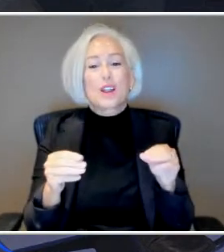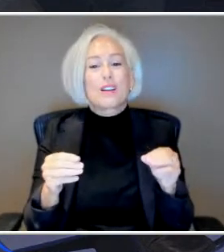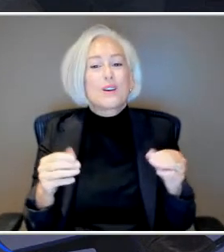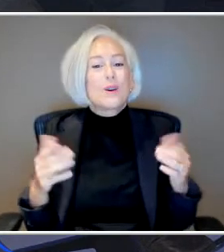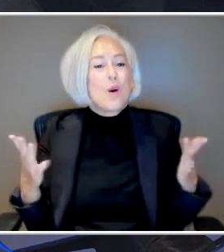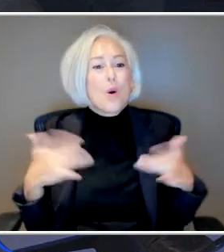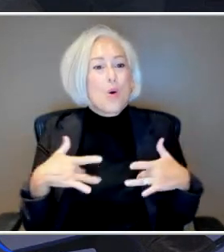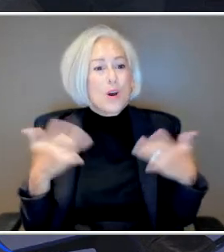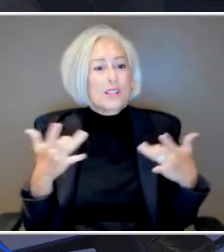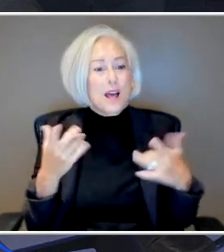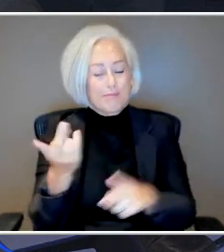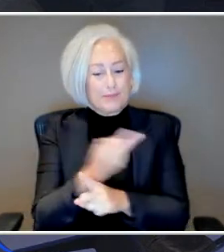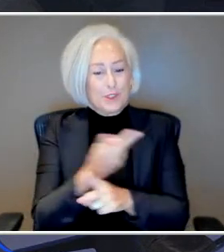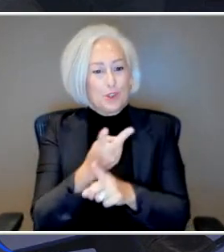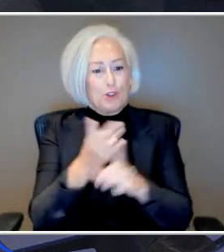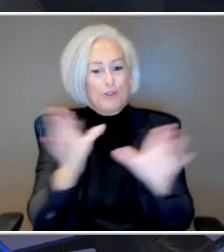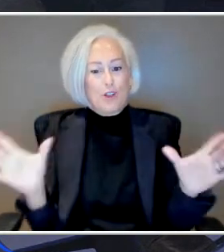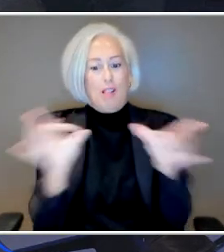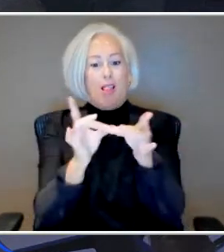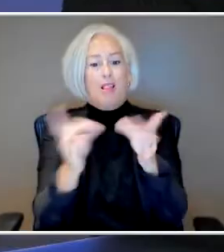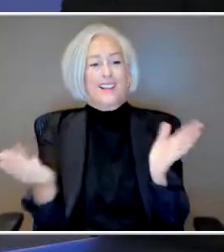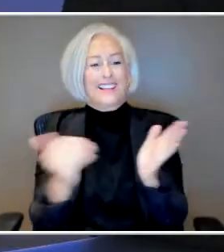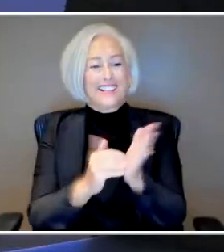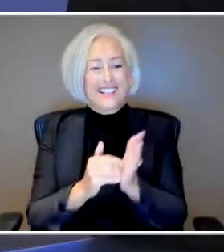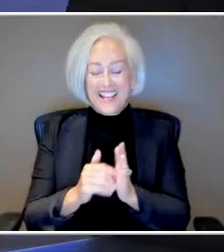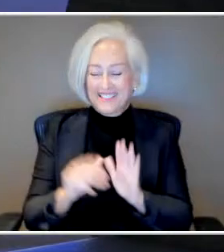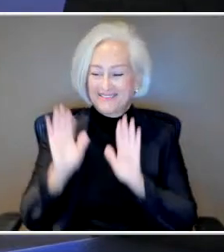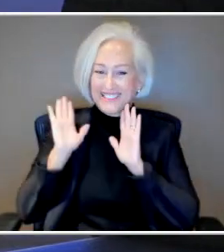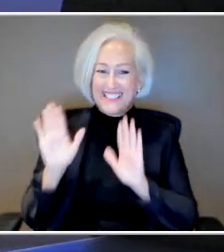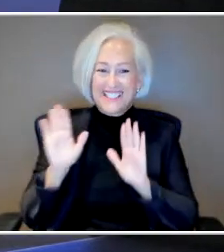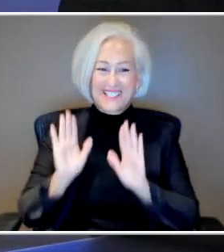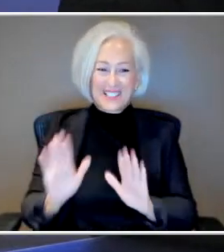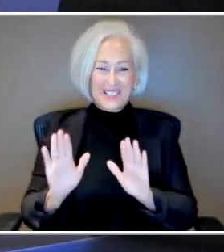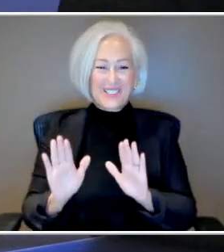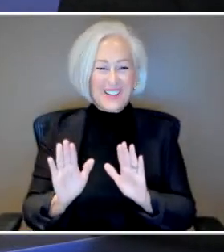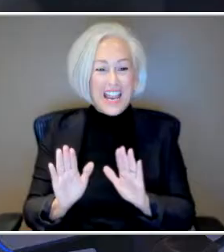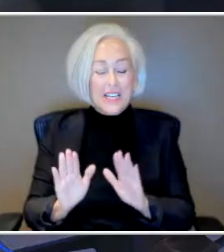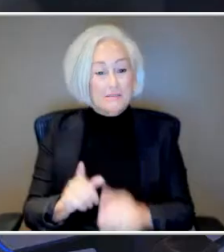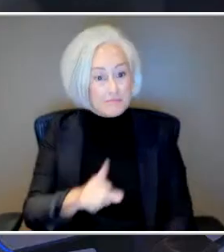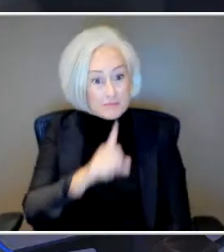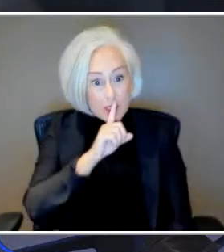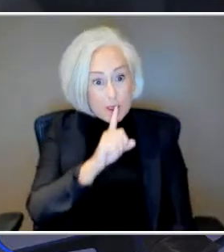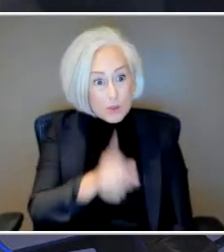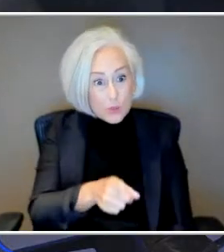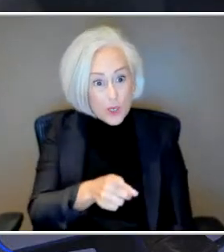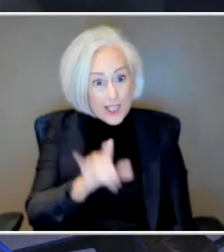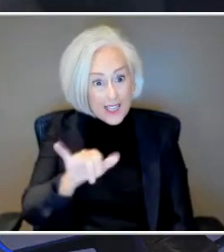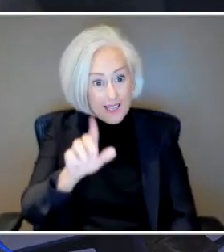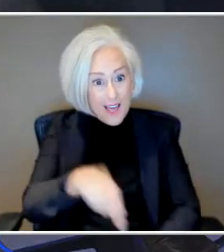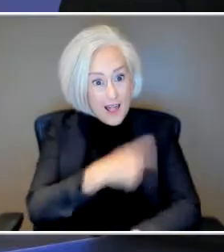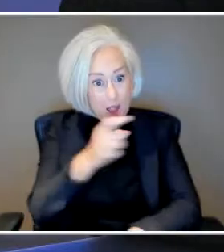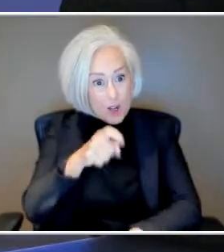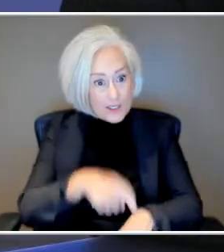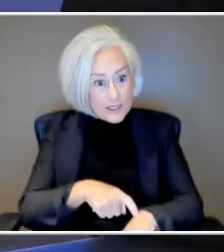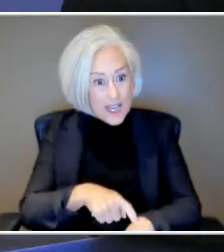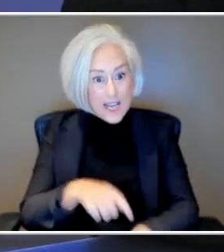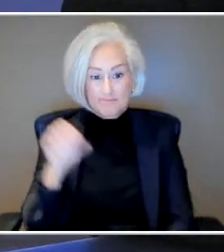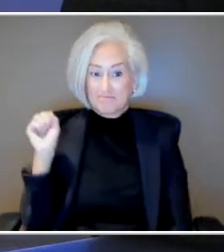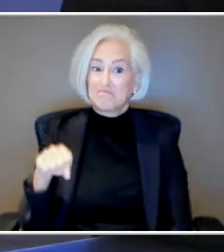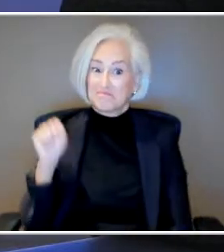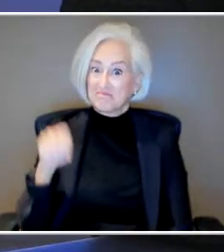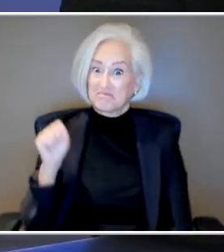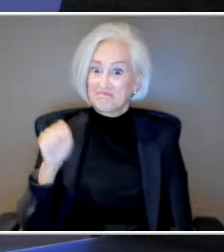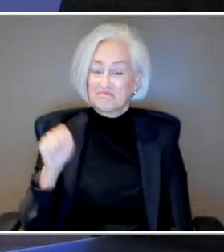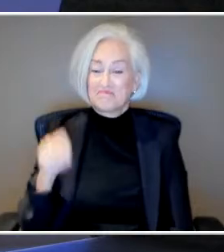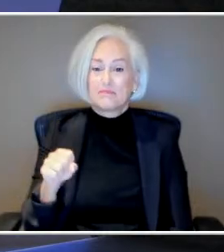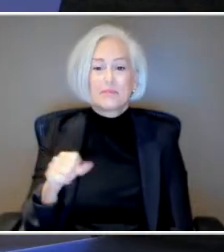reunited? It's great. It's been fantastic. Has it really been that long? Oh, yeah. Yeah. What memory